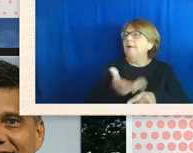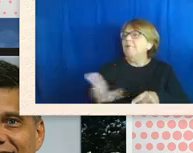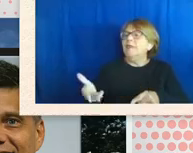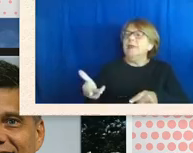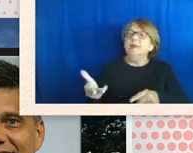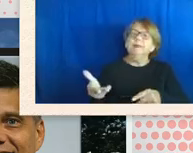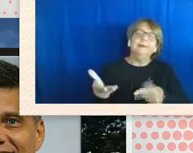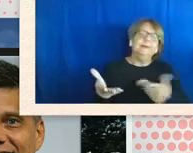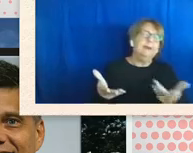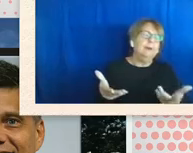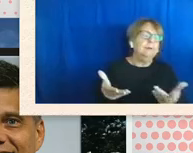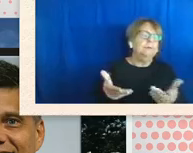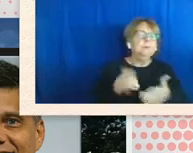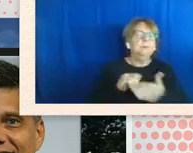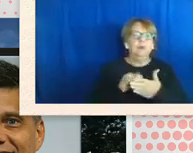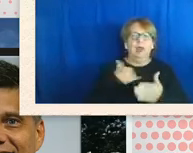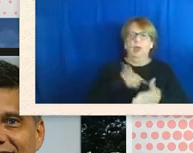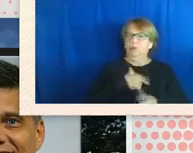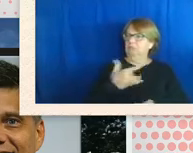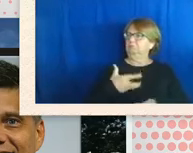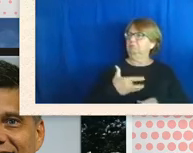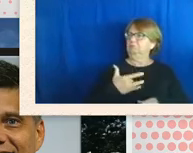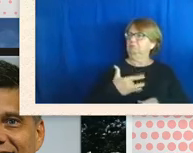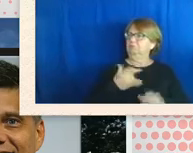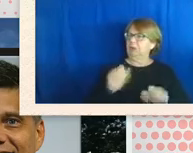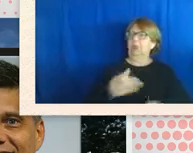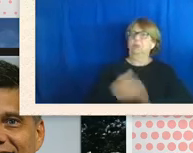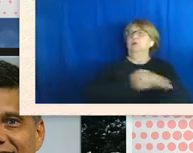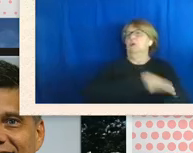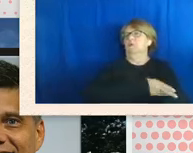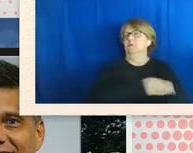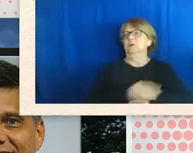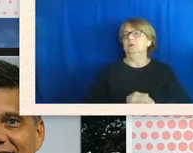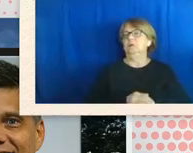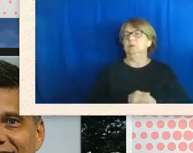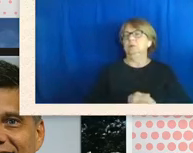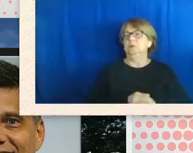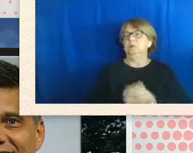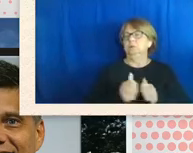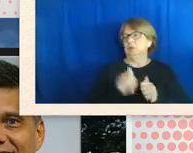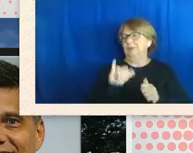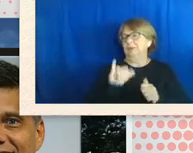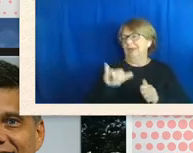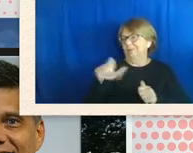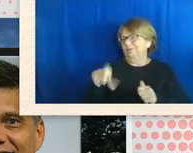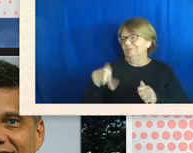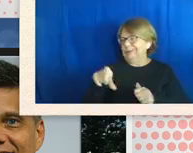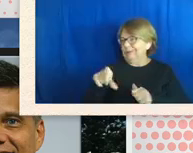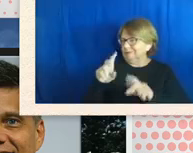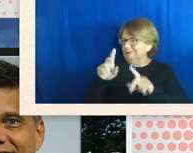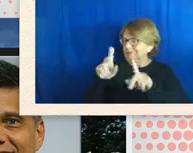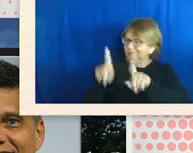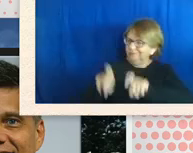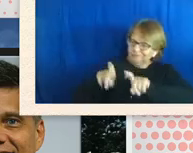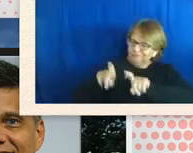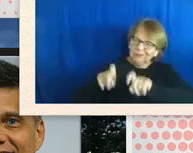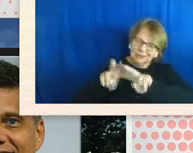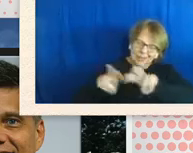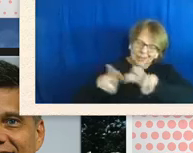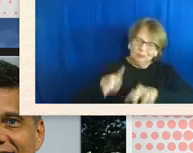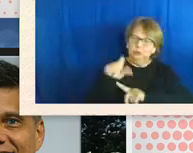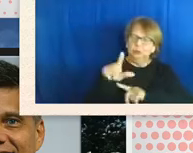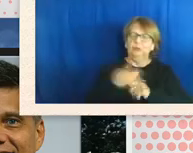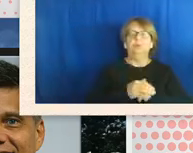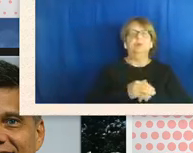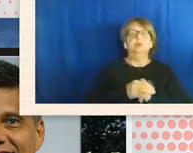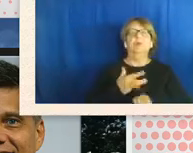that we felt could be improved with the needs assessment tool. And I feel very confident that